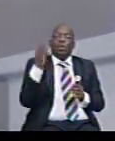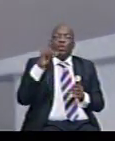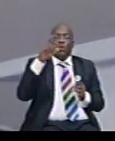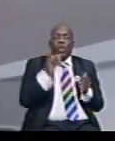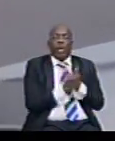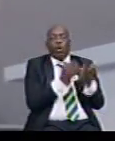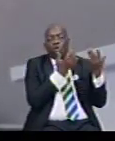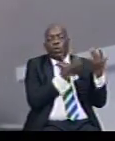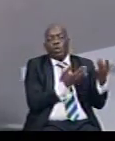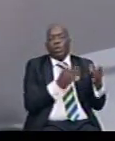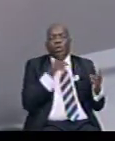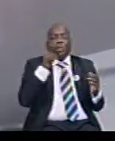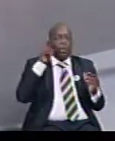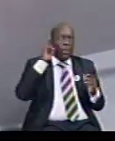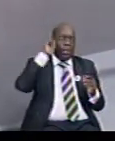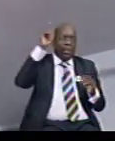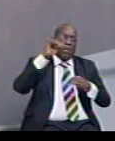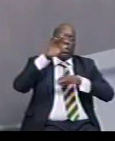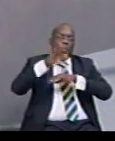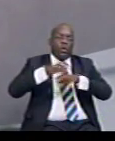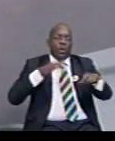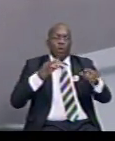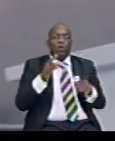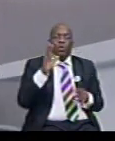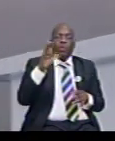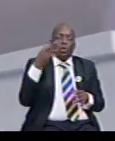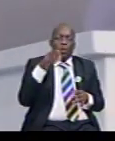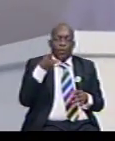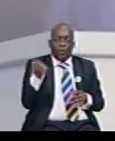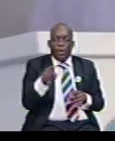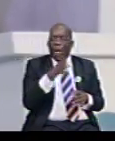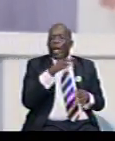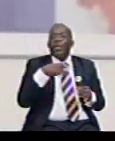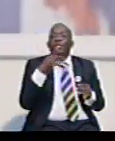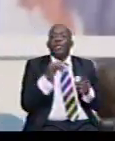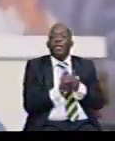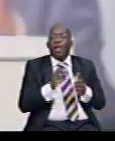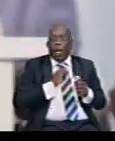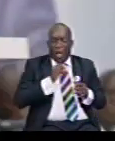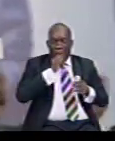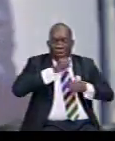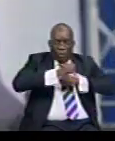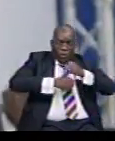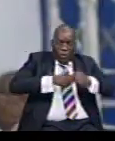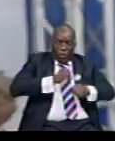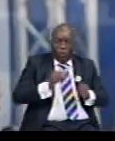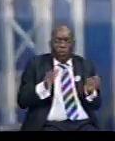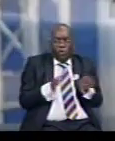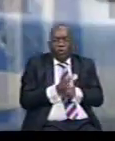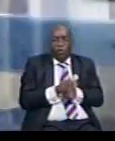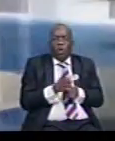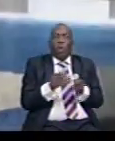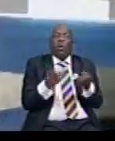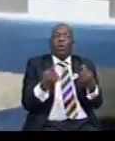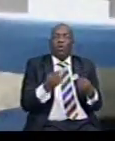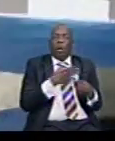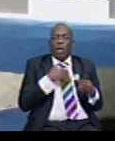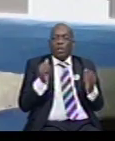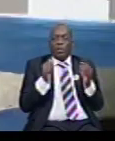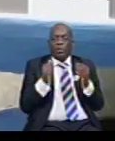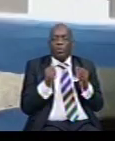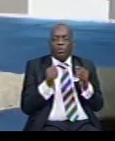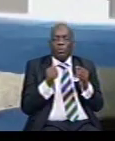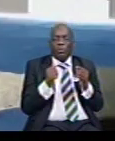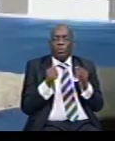said, I'm sorrowful unto death, and I need to pray. Come along with me. And he tarried and